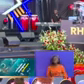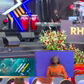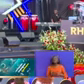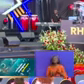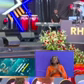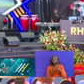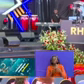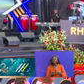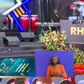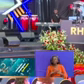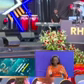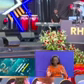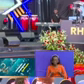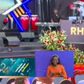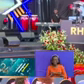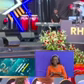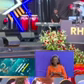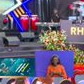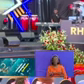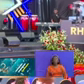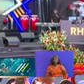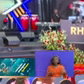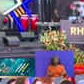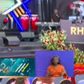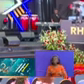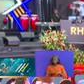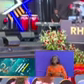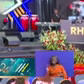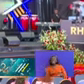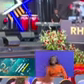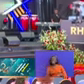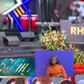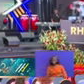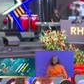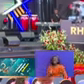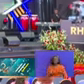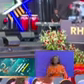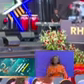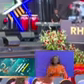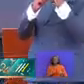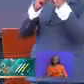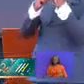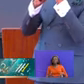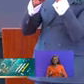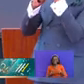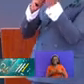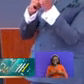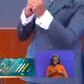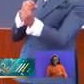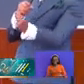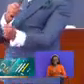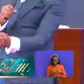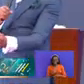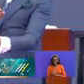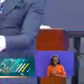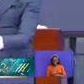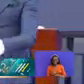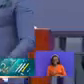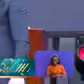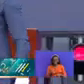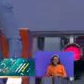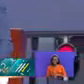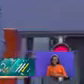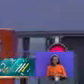proposal say 4 million job when intercessor you have downloaded it in the archives of the